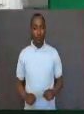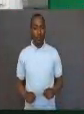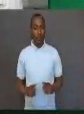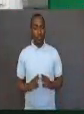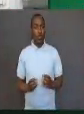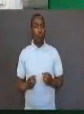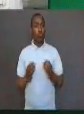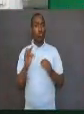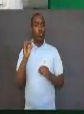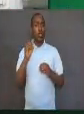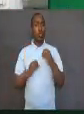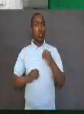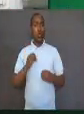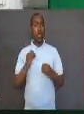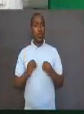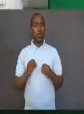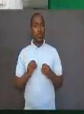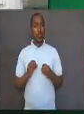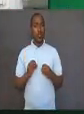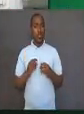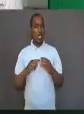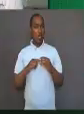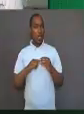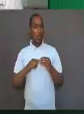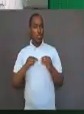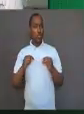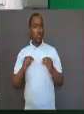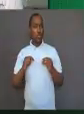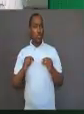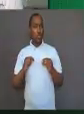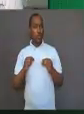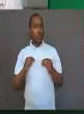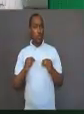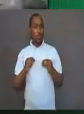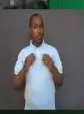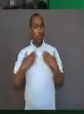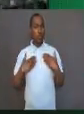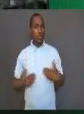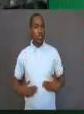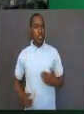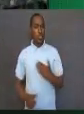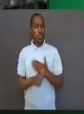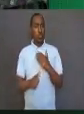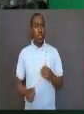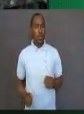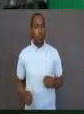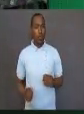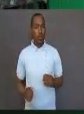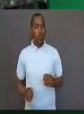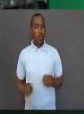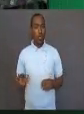Several microorganisms can cause damage to our bodies,